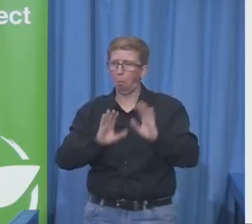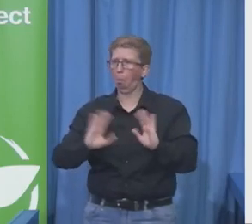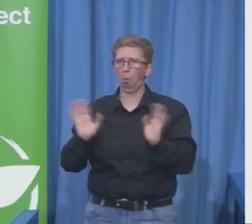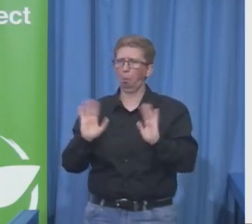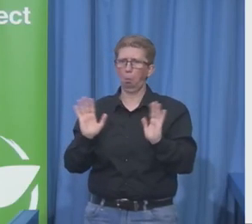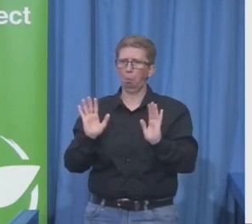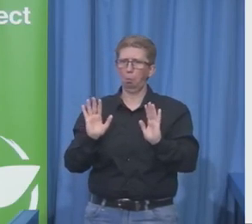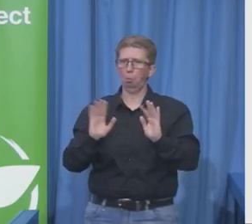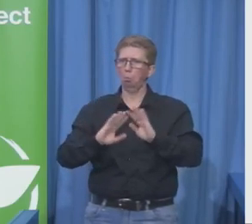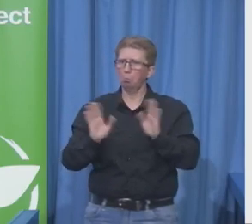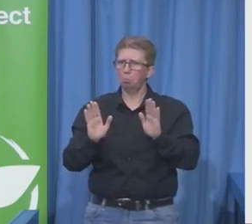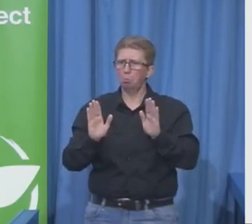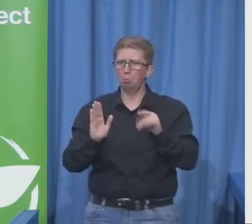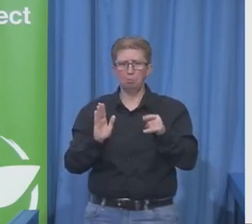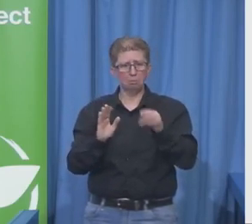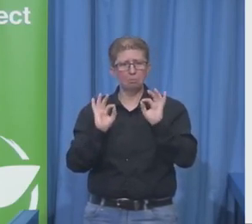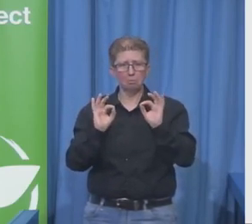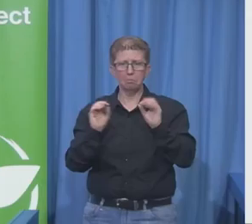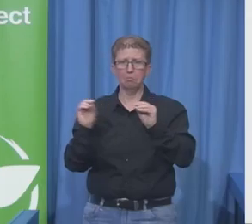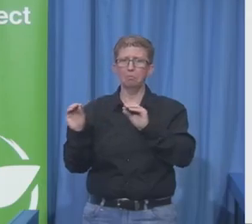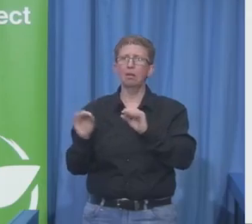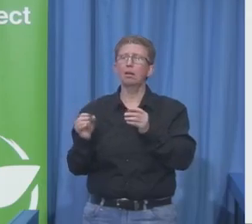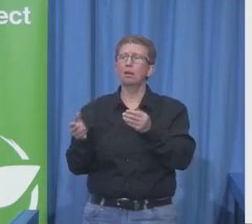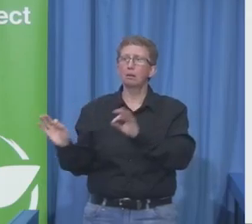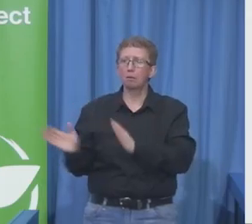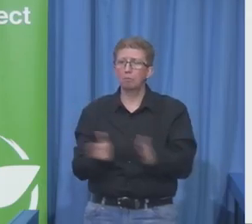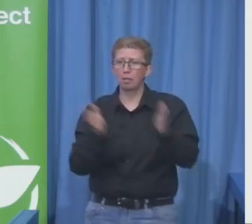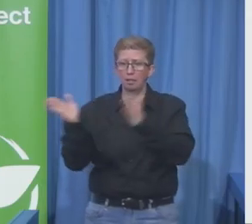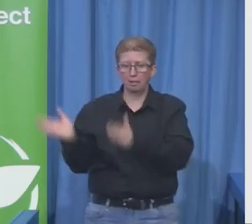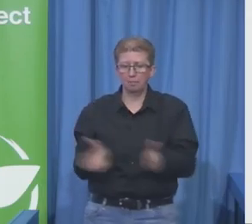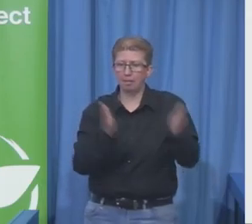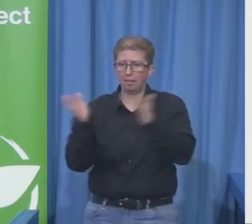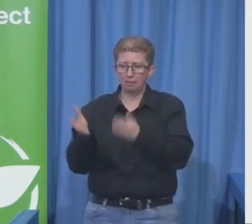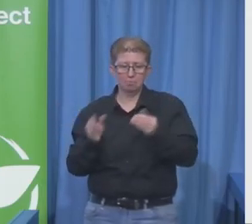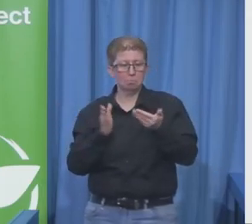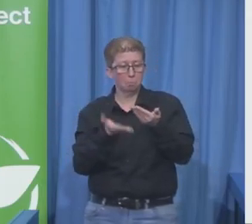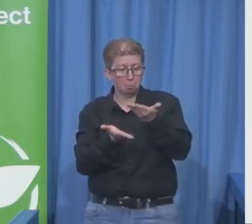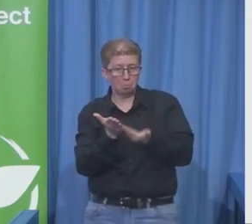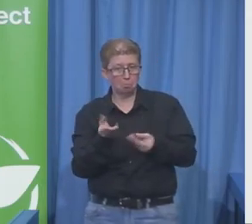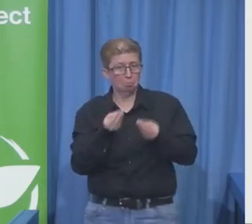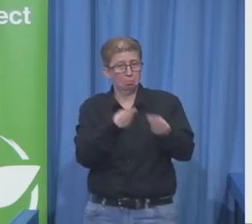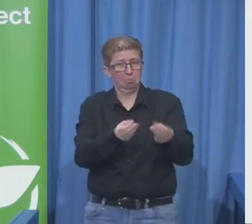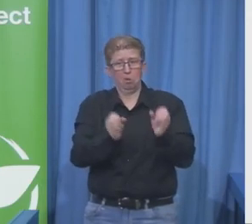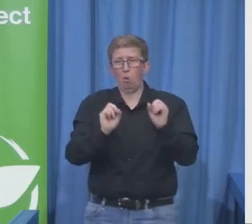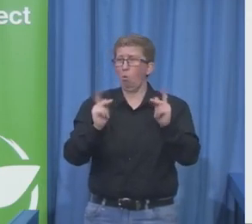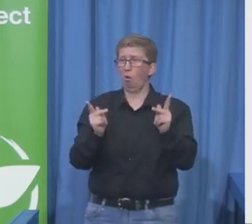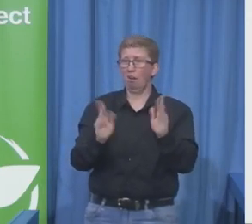having people with mental disability in the organization, even though the Act